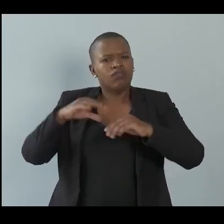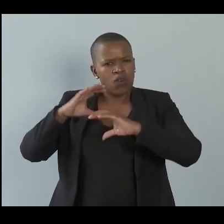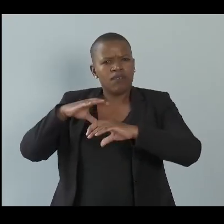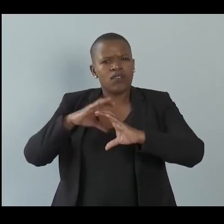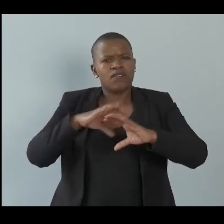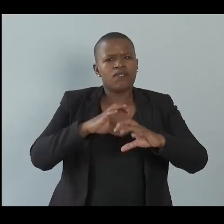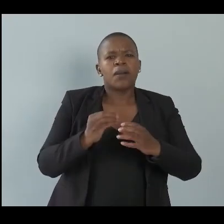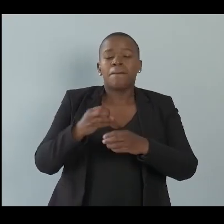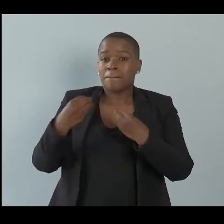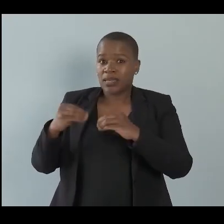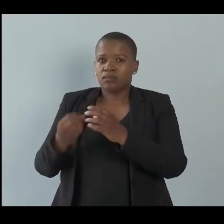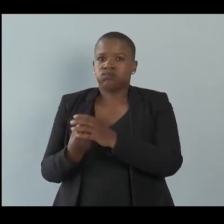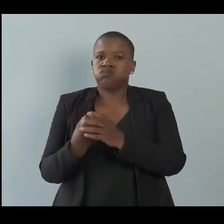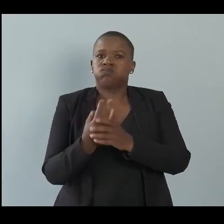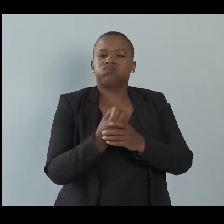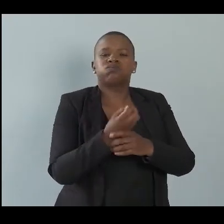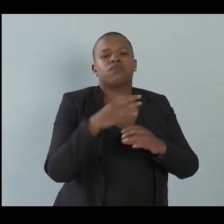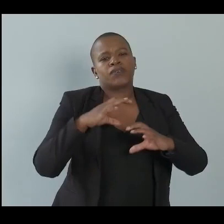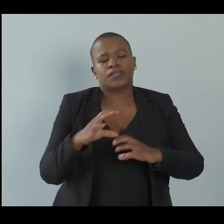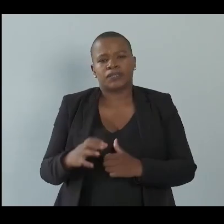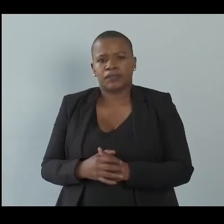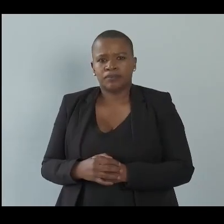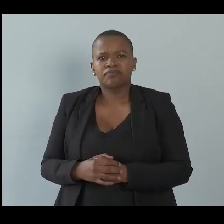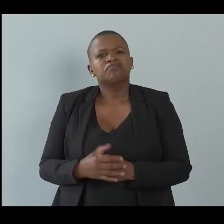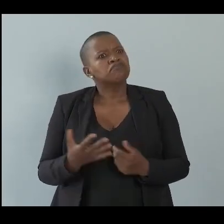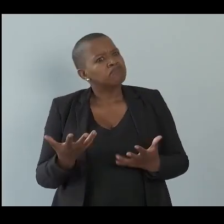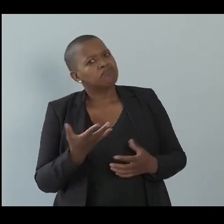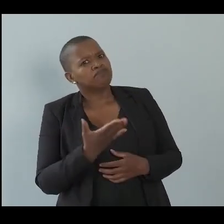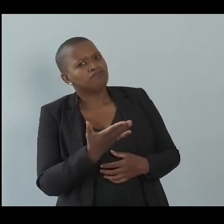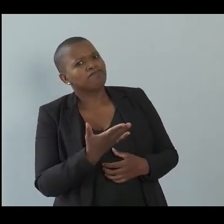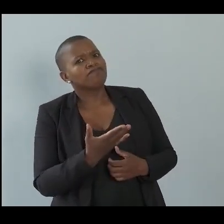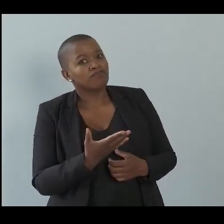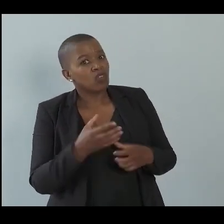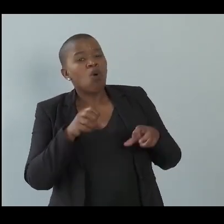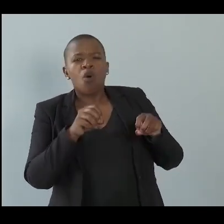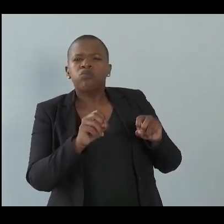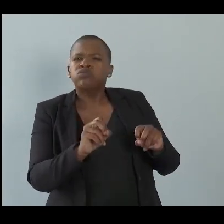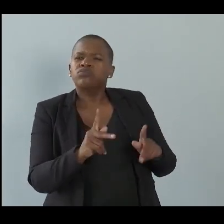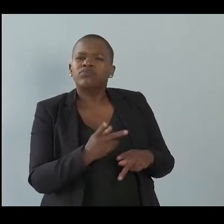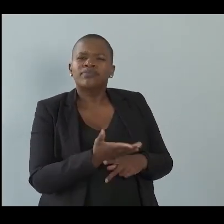we'll focus on. And Grant, in terms of your opportunity from a Netstar